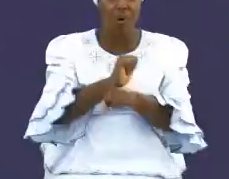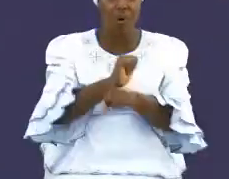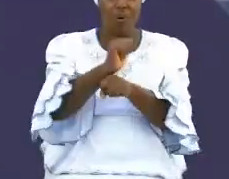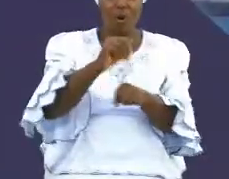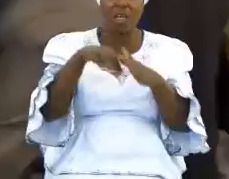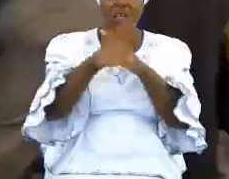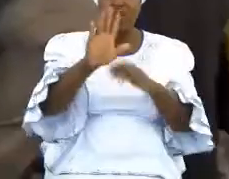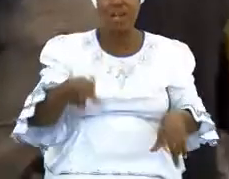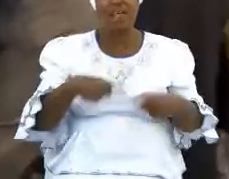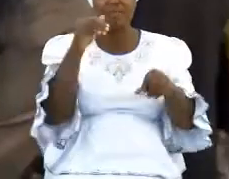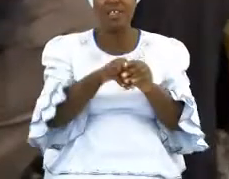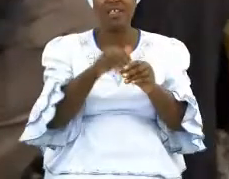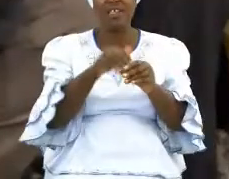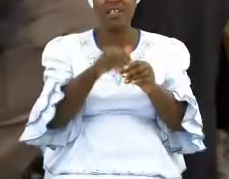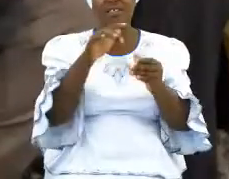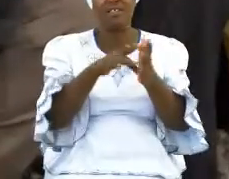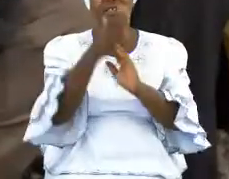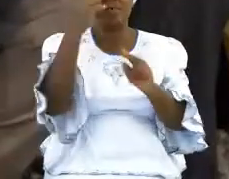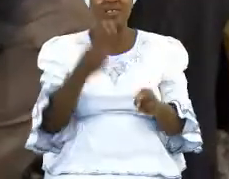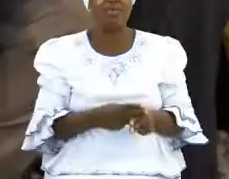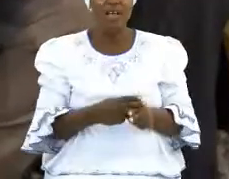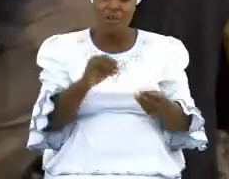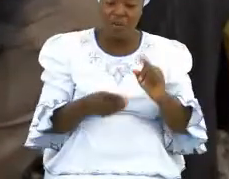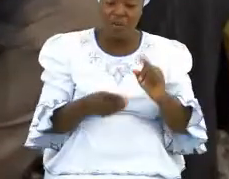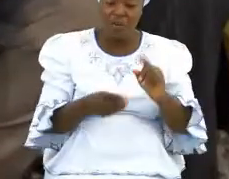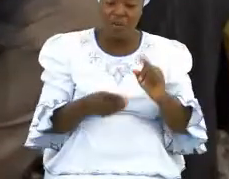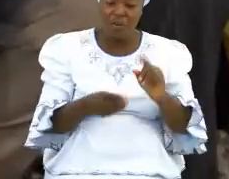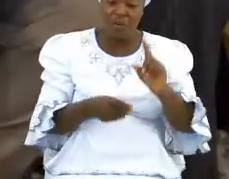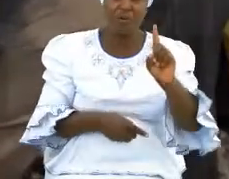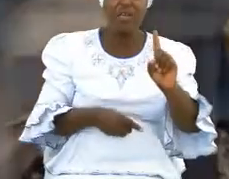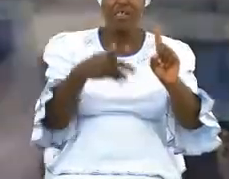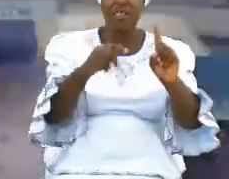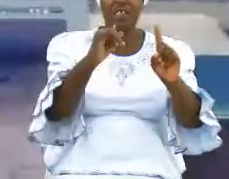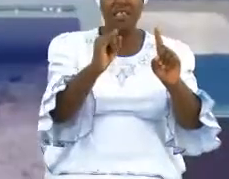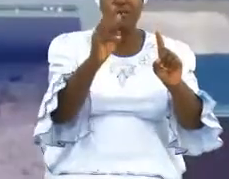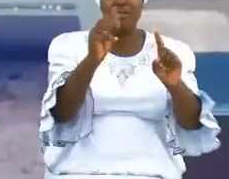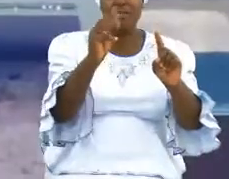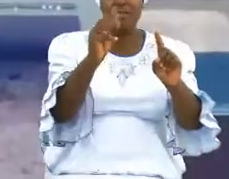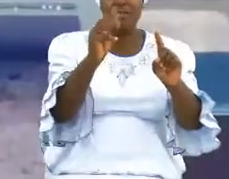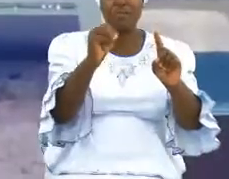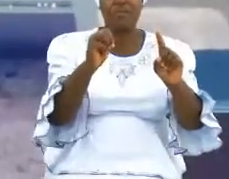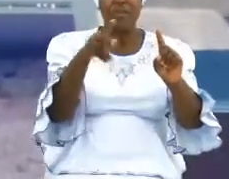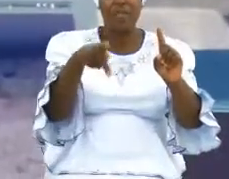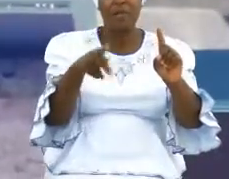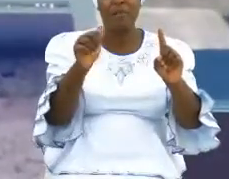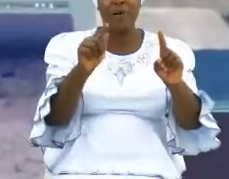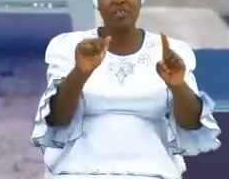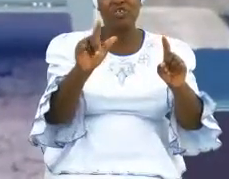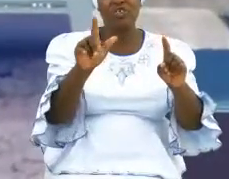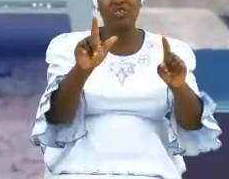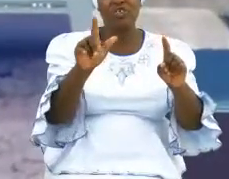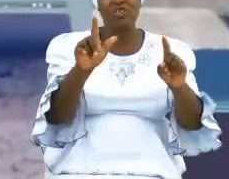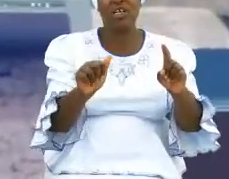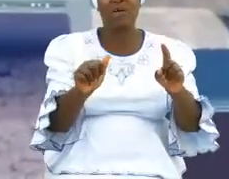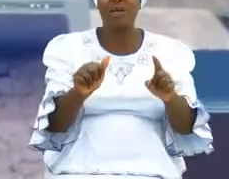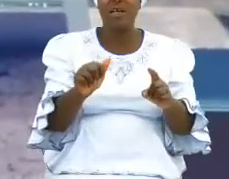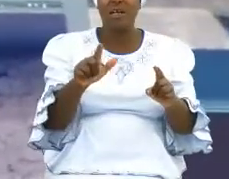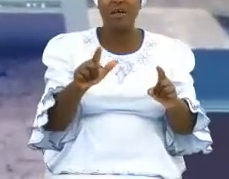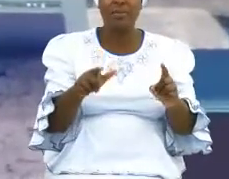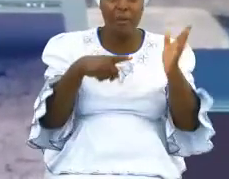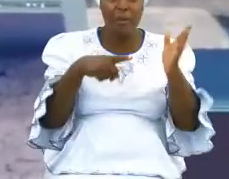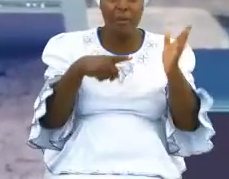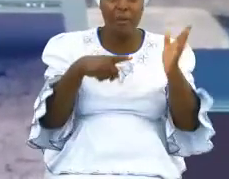in Jesus' name. Number one, the impartial manifestation